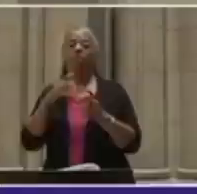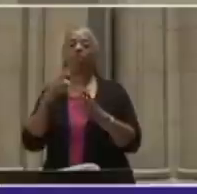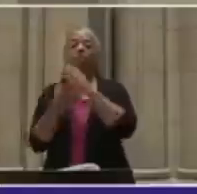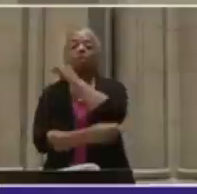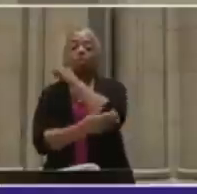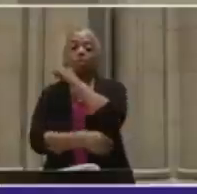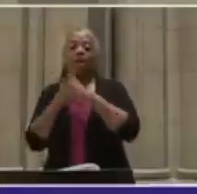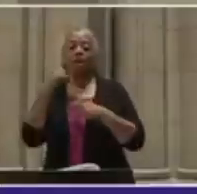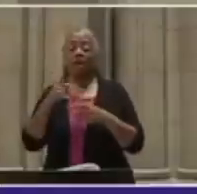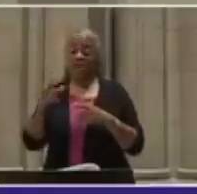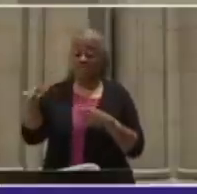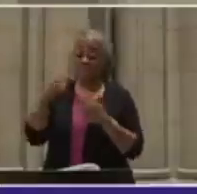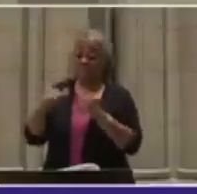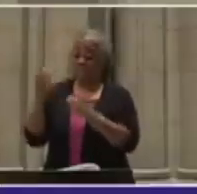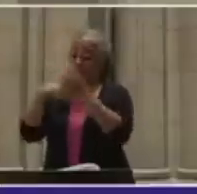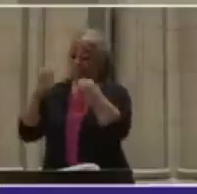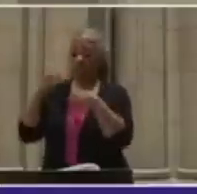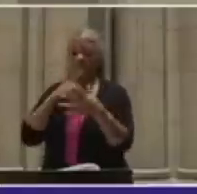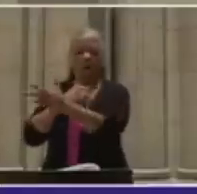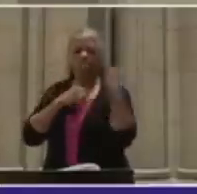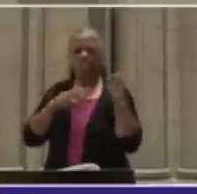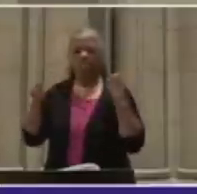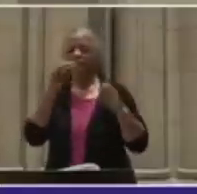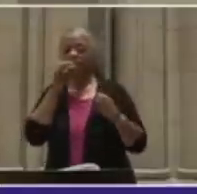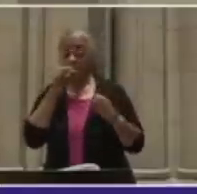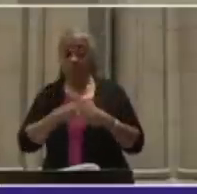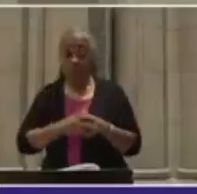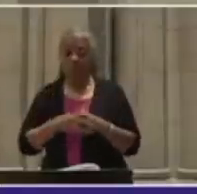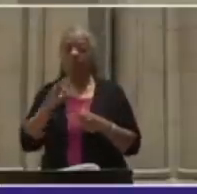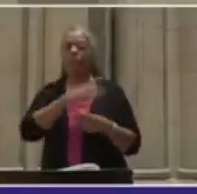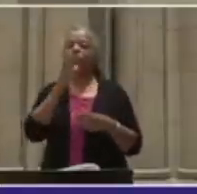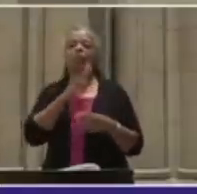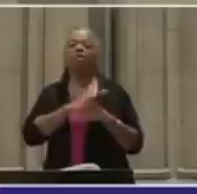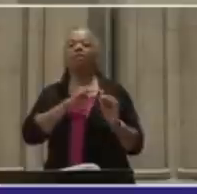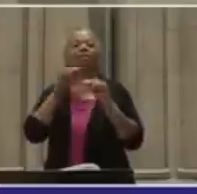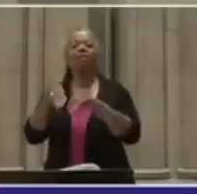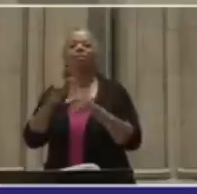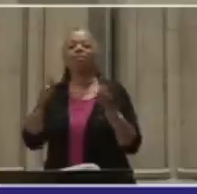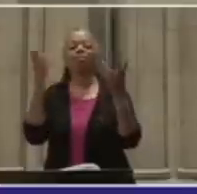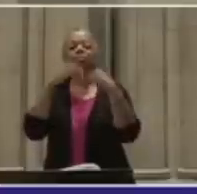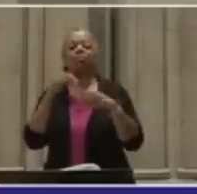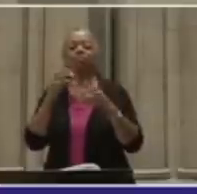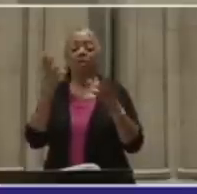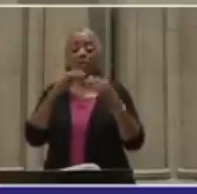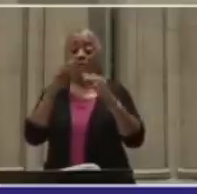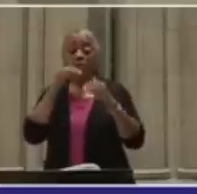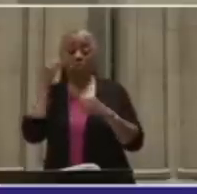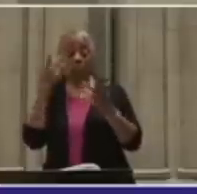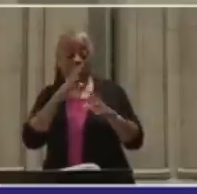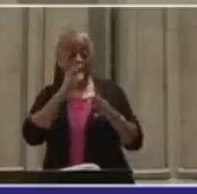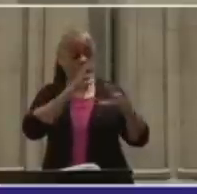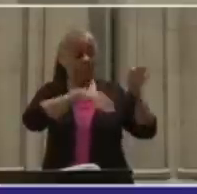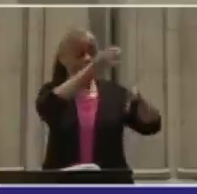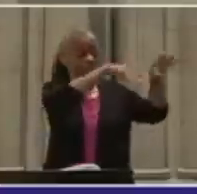take the bread right out of their mouths, you will never move into the luxurious homes you have built.